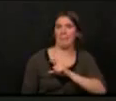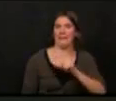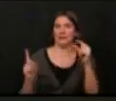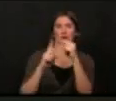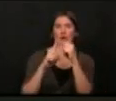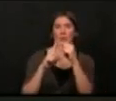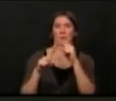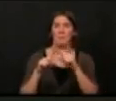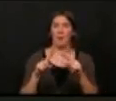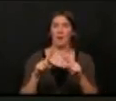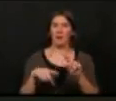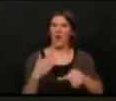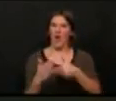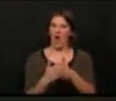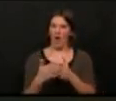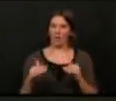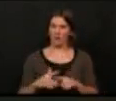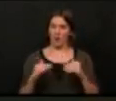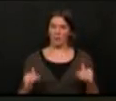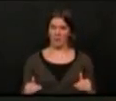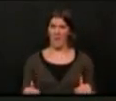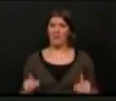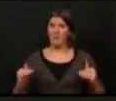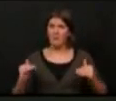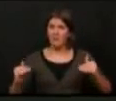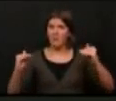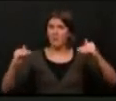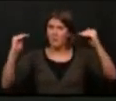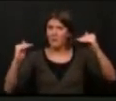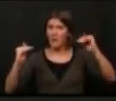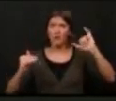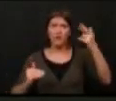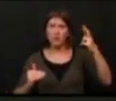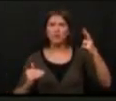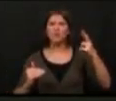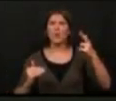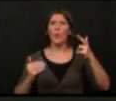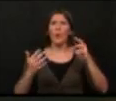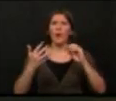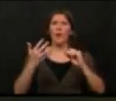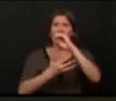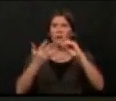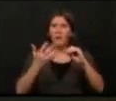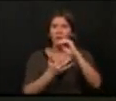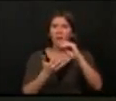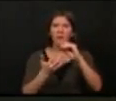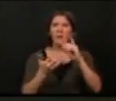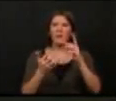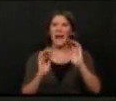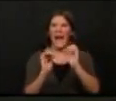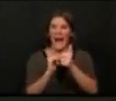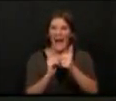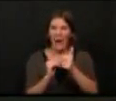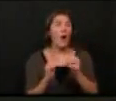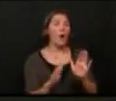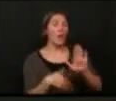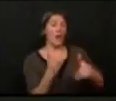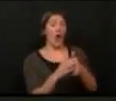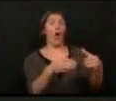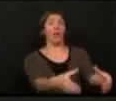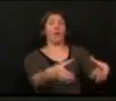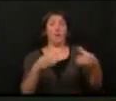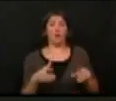sort of move up and then you have these positions, you know, as the junior ones, or do they fill positions that... Through attrition, or...? No, they all come in at the